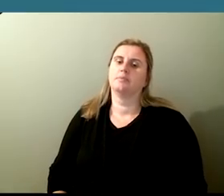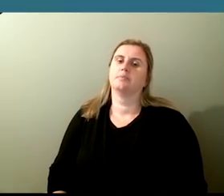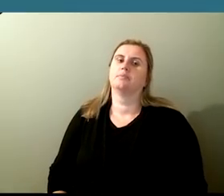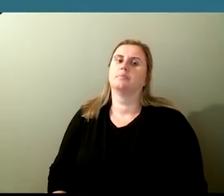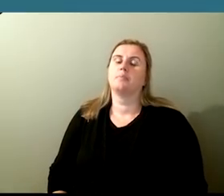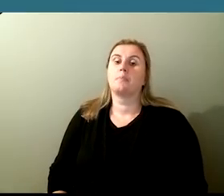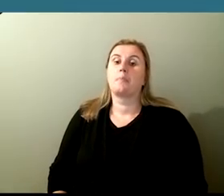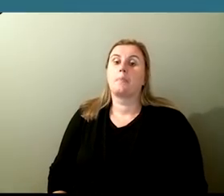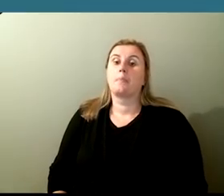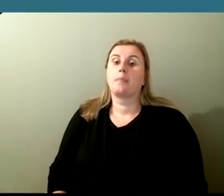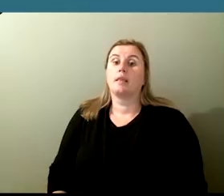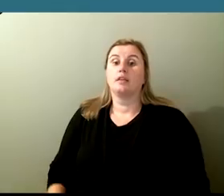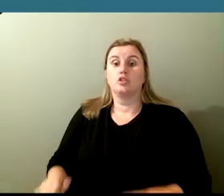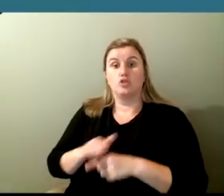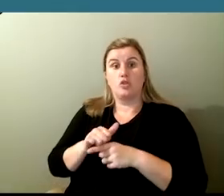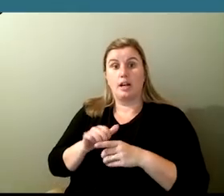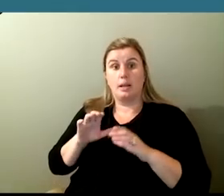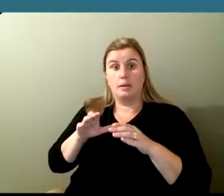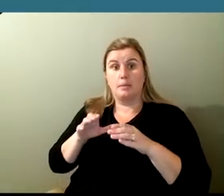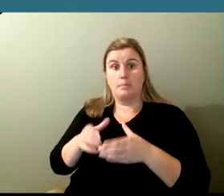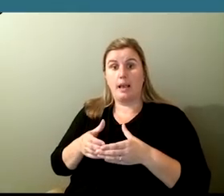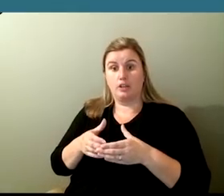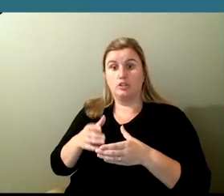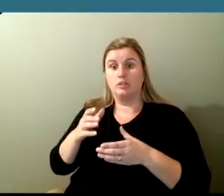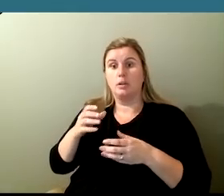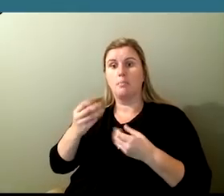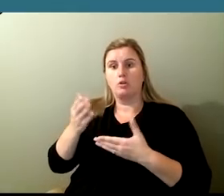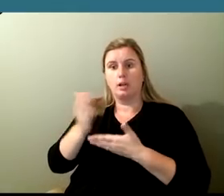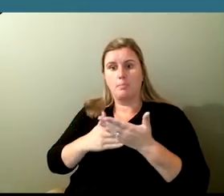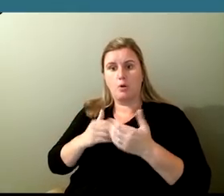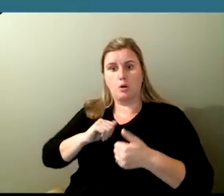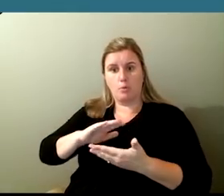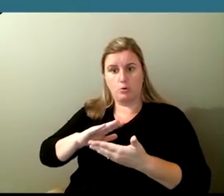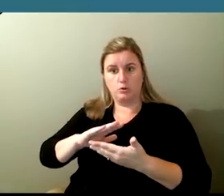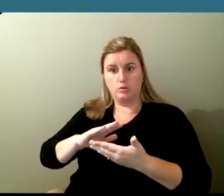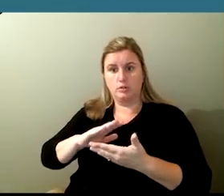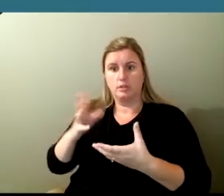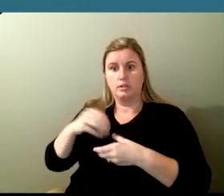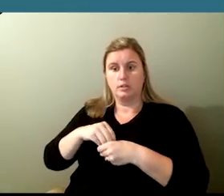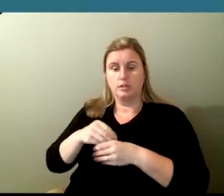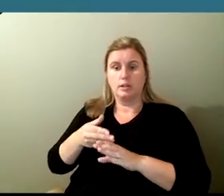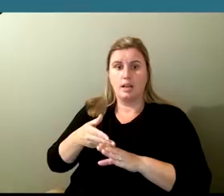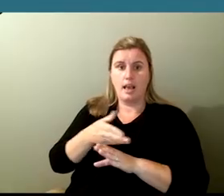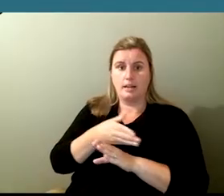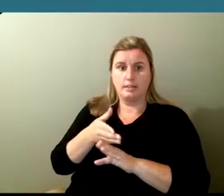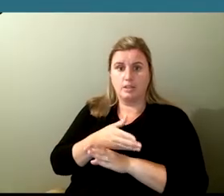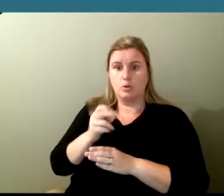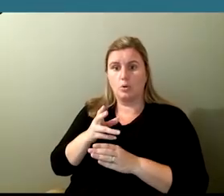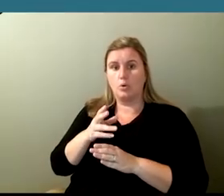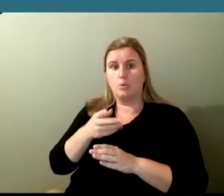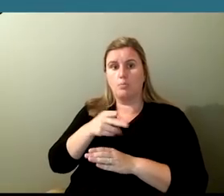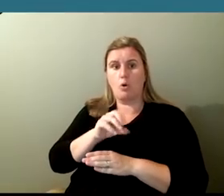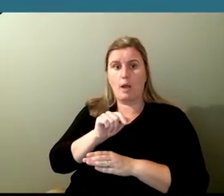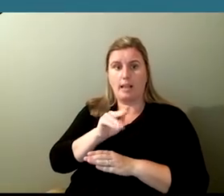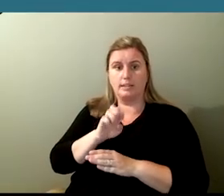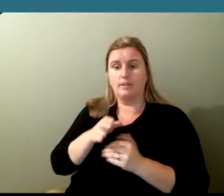It is a training package, a multi-component approach that is combined or that, composed of antecedent or proactive strategies as well